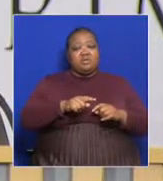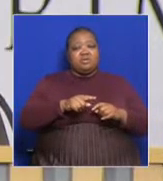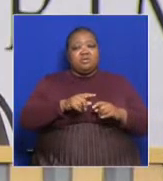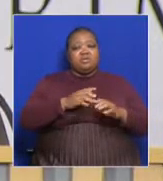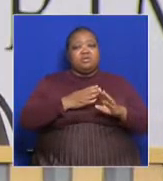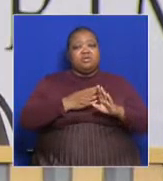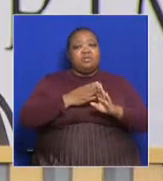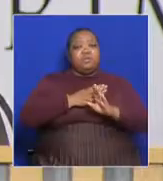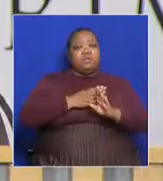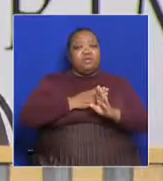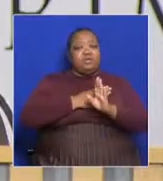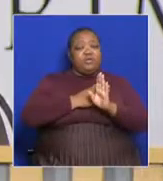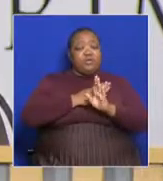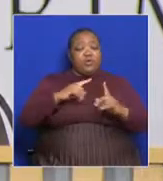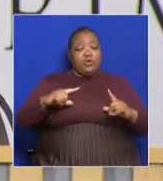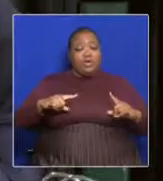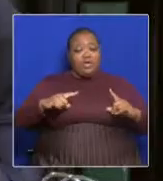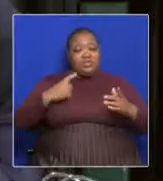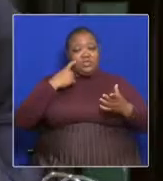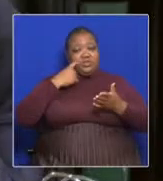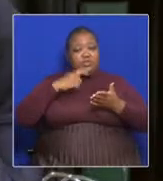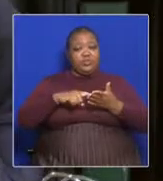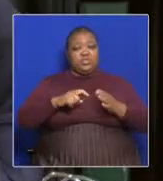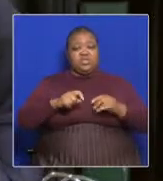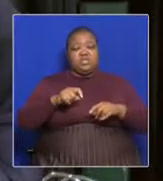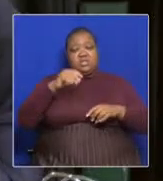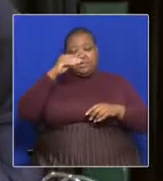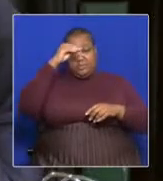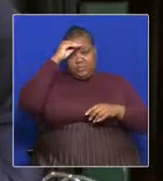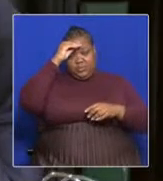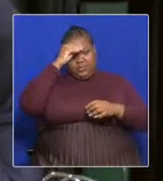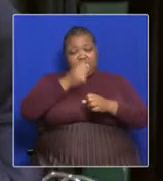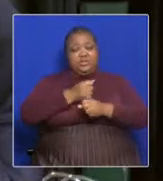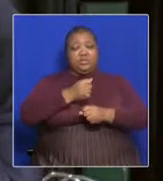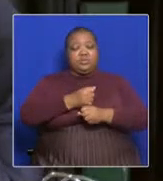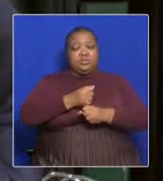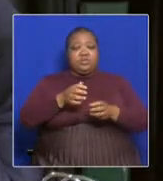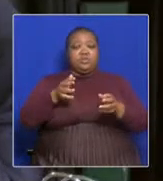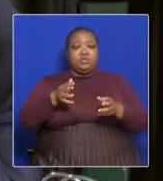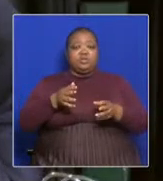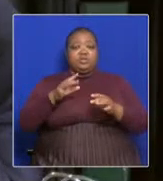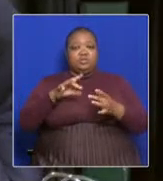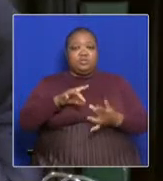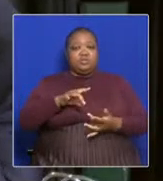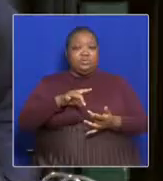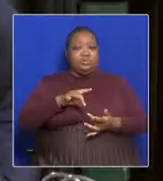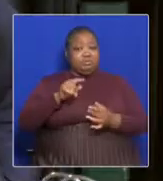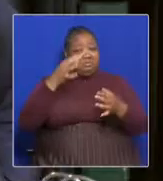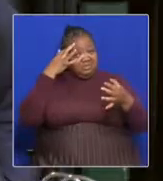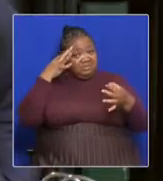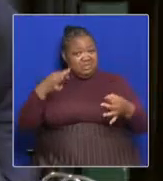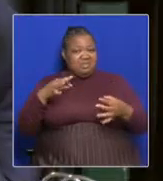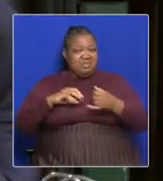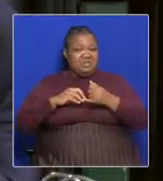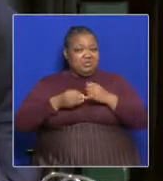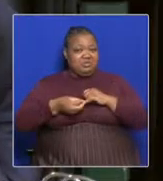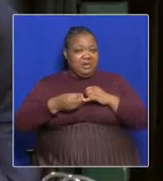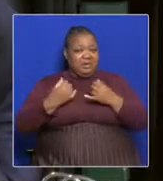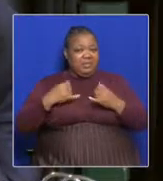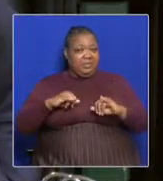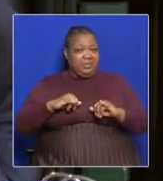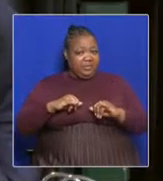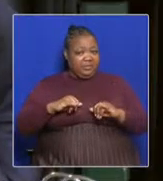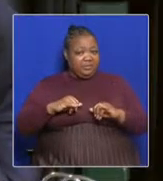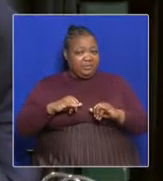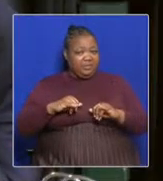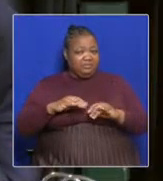how the police works. It's So not, you, back to my question, so you choose not to even try. I will leave it yes, at that. I chose not